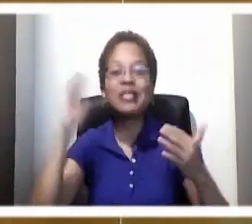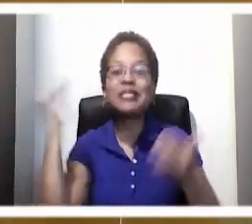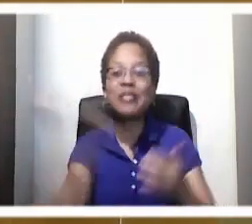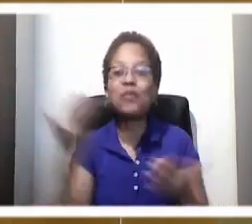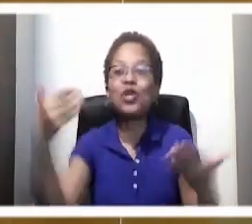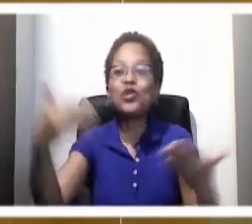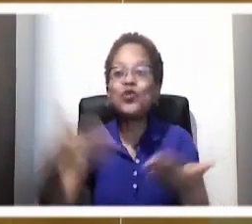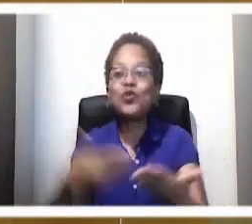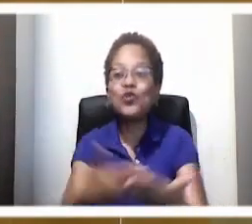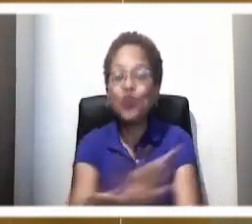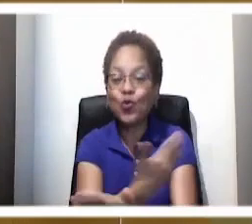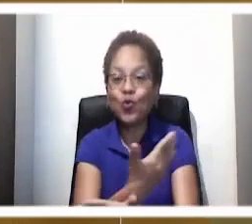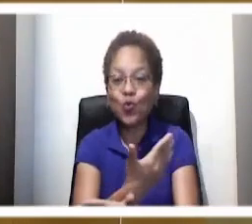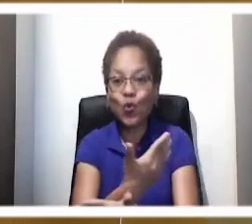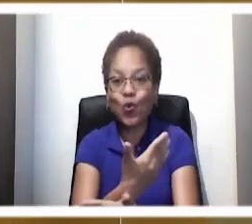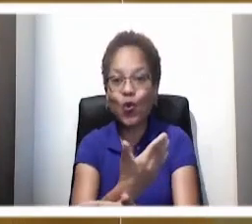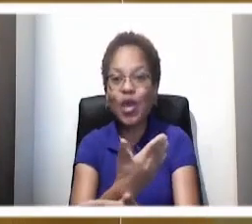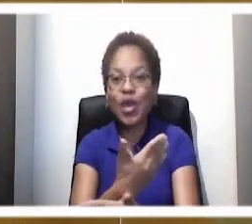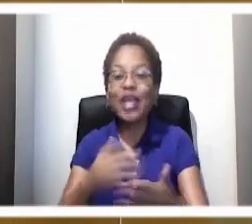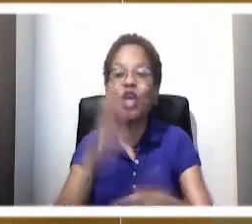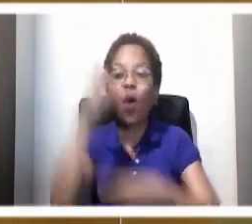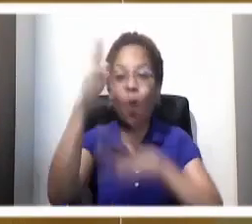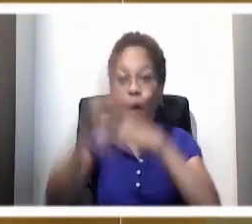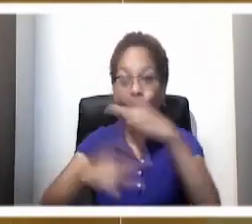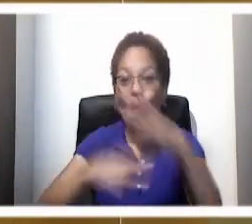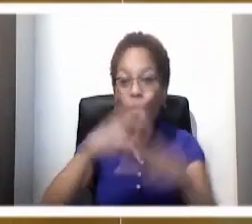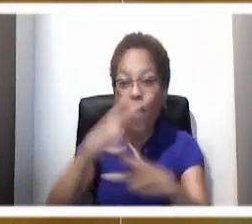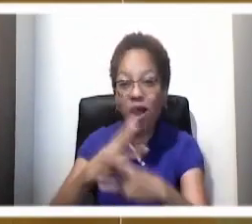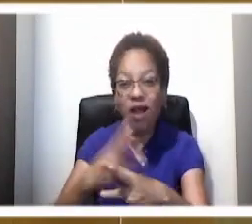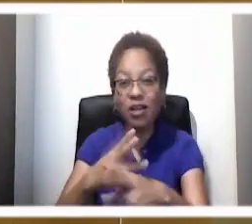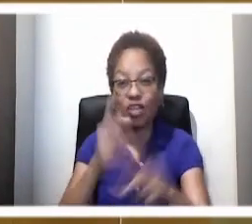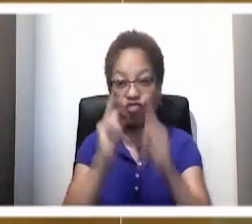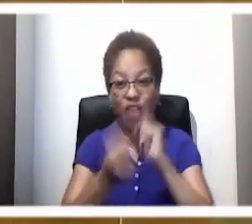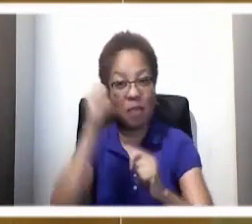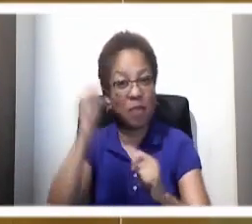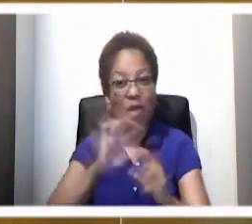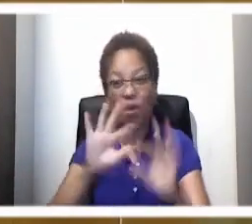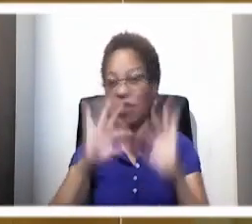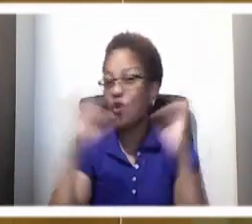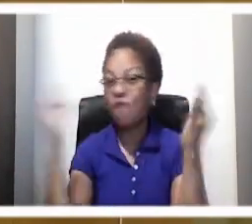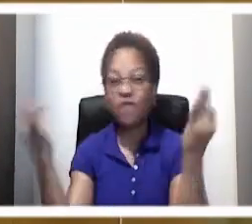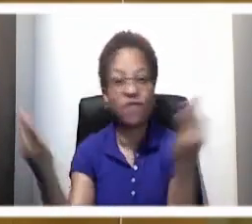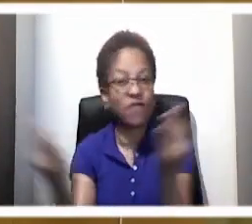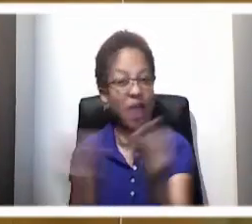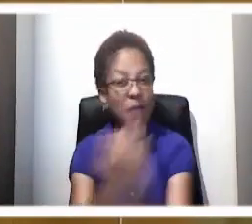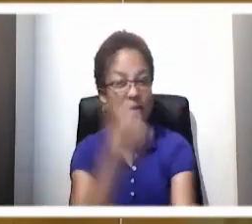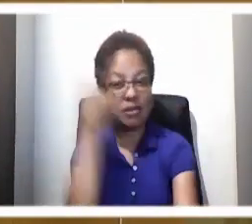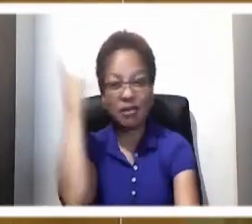lives, in our society, in our nation, and in our families. Amen.